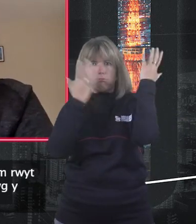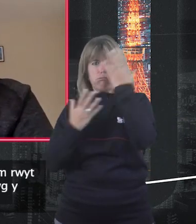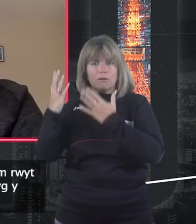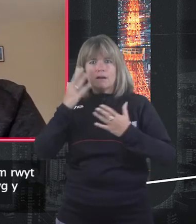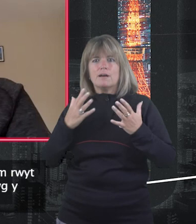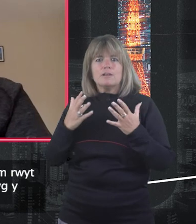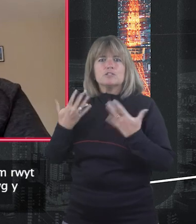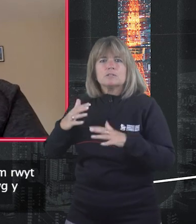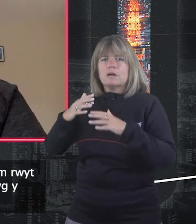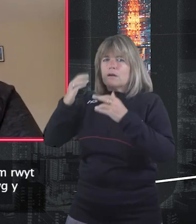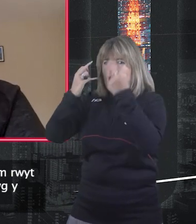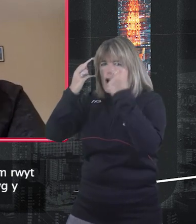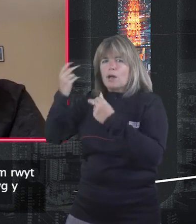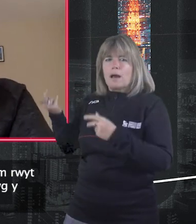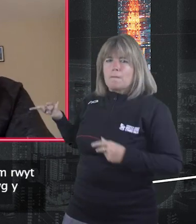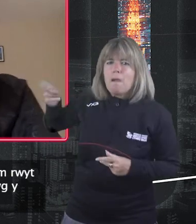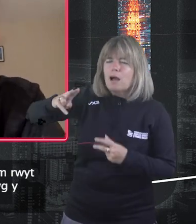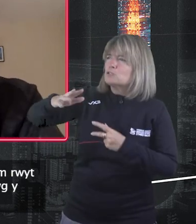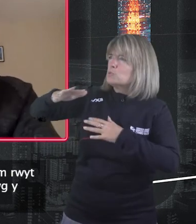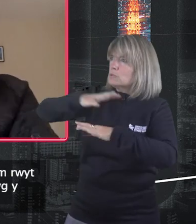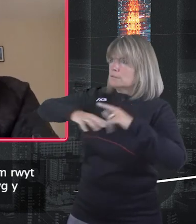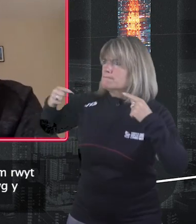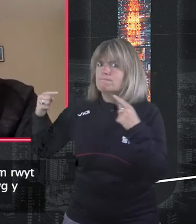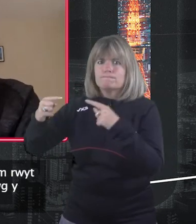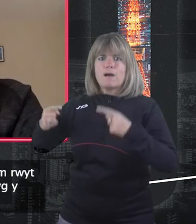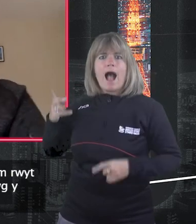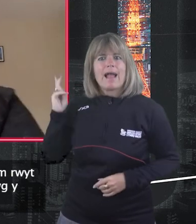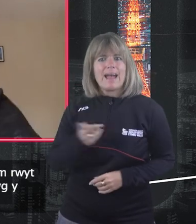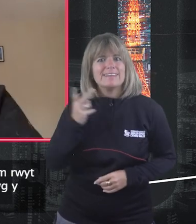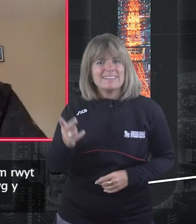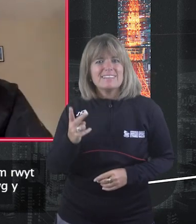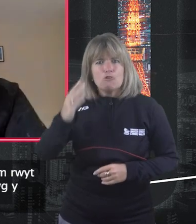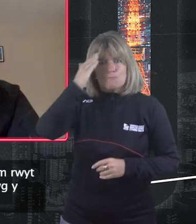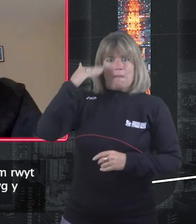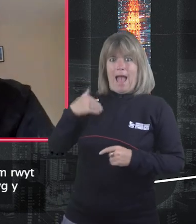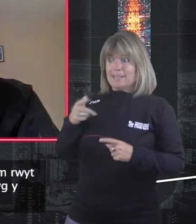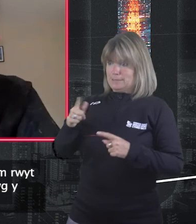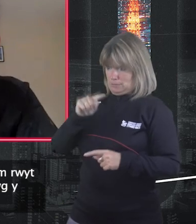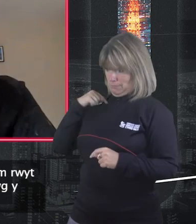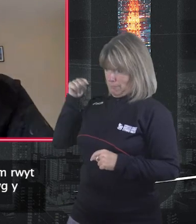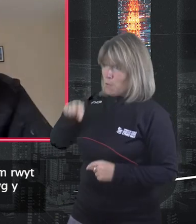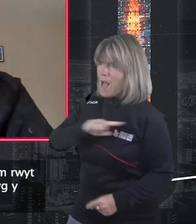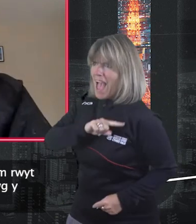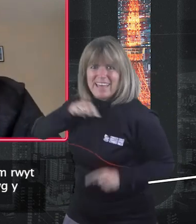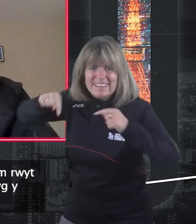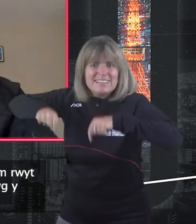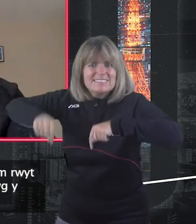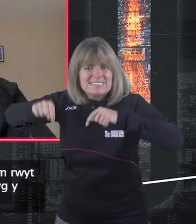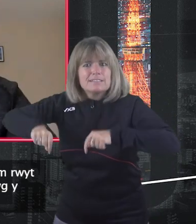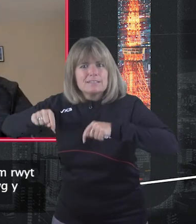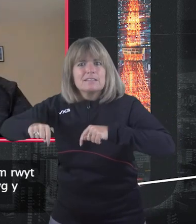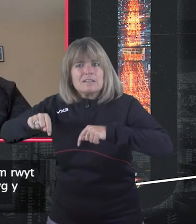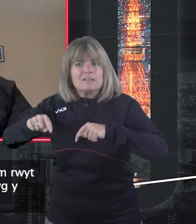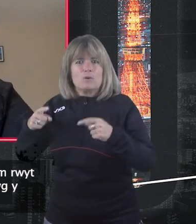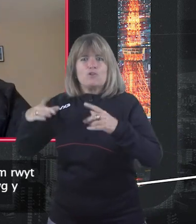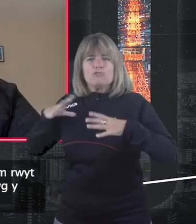it was just, you know, learning, being back in that environment again, and reminding yourself why you do it. And it